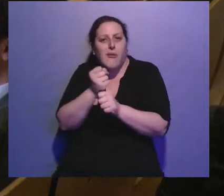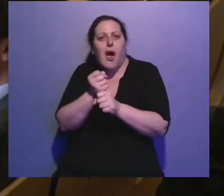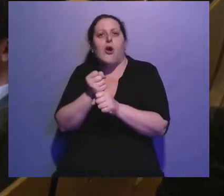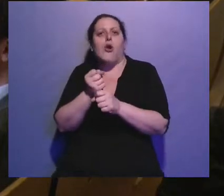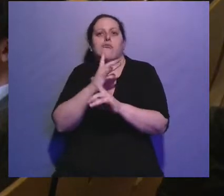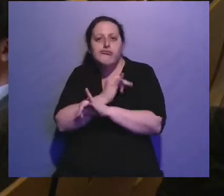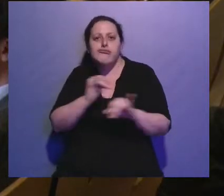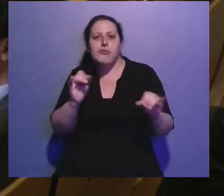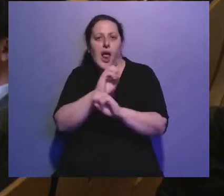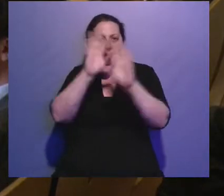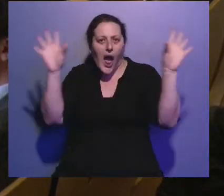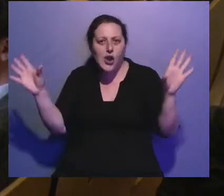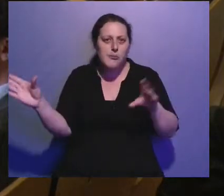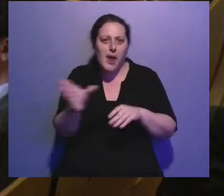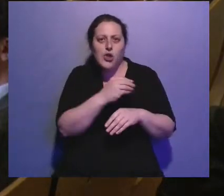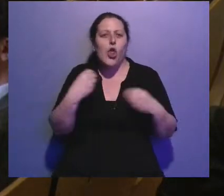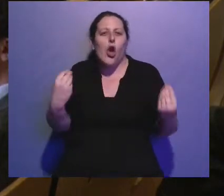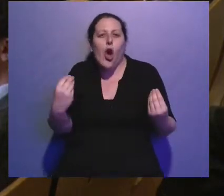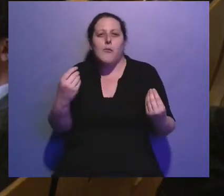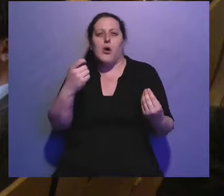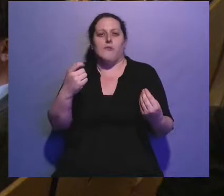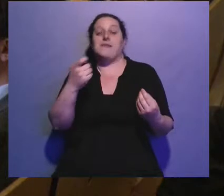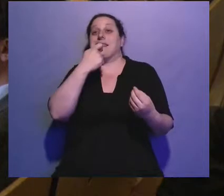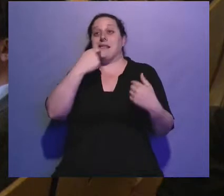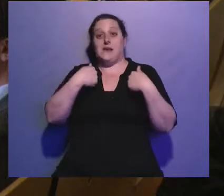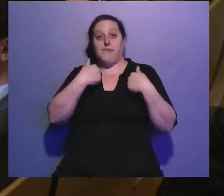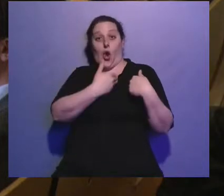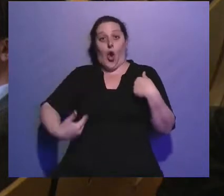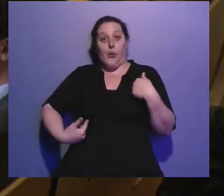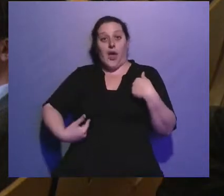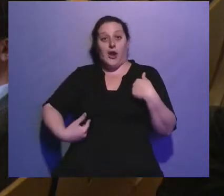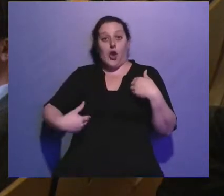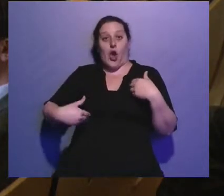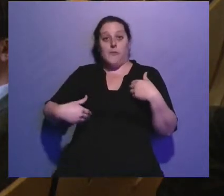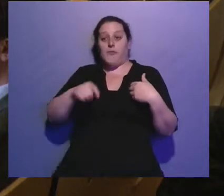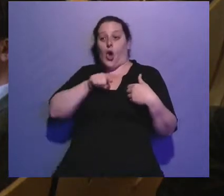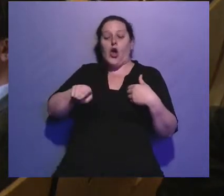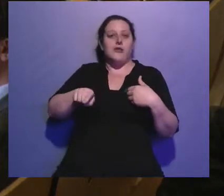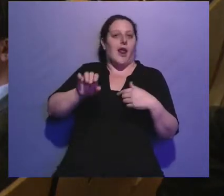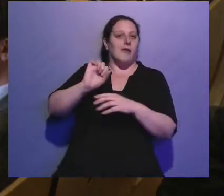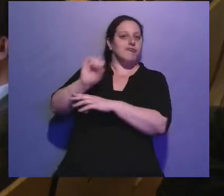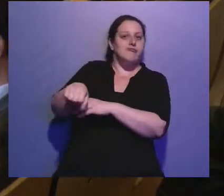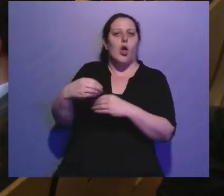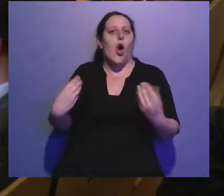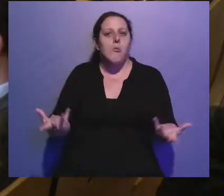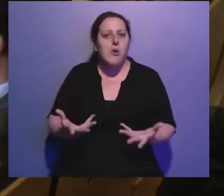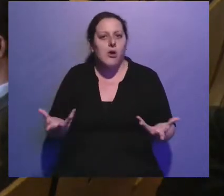in transparency policies, although the ruling party may close the doors for them? I'm interested in knowing the good